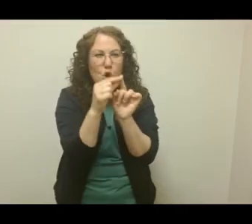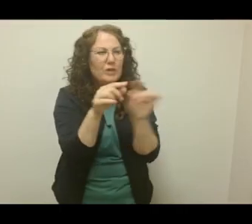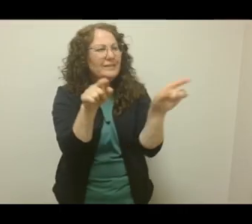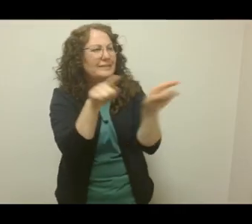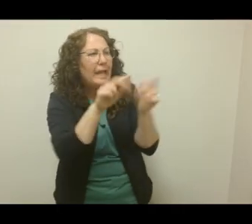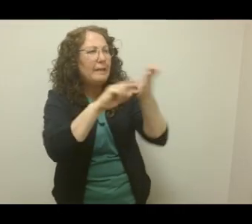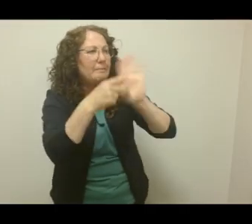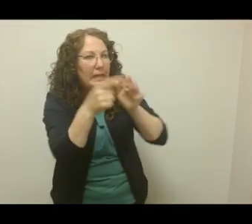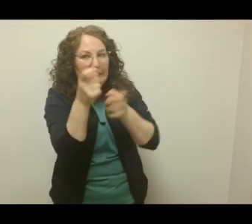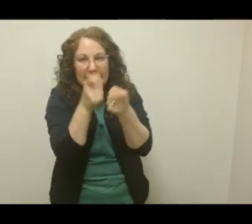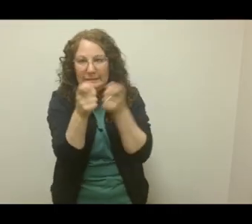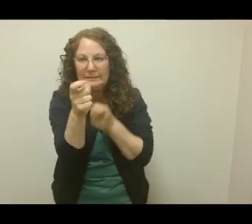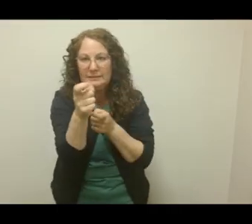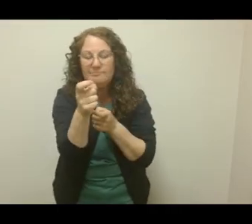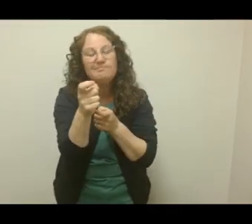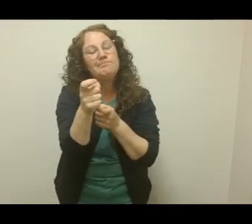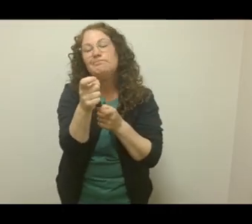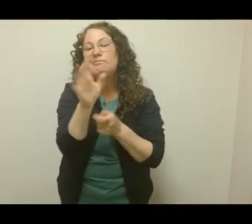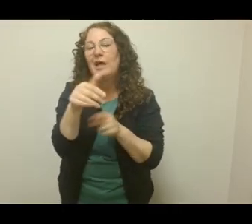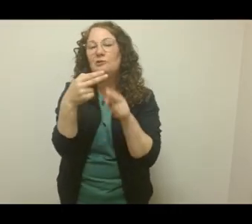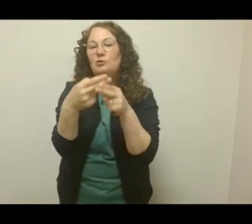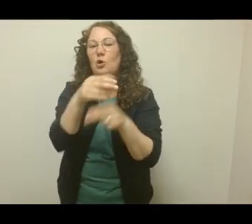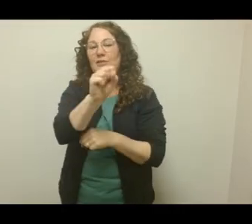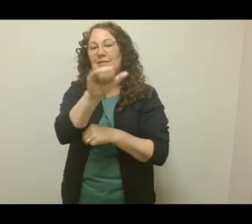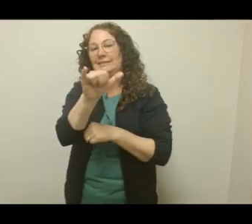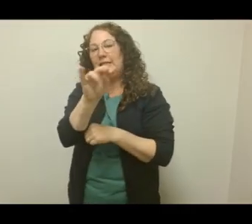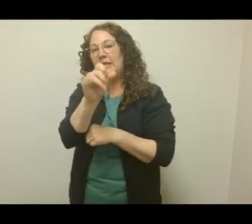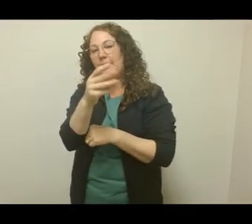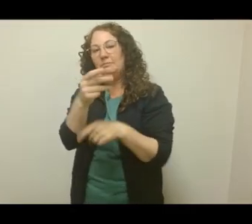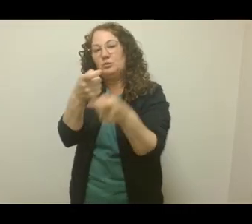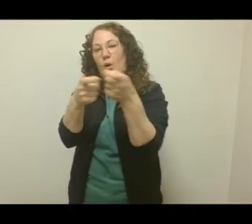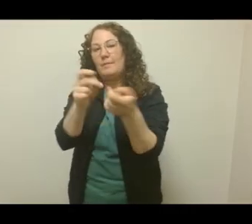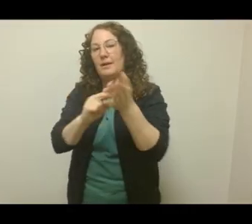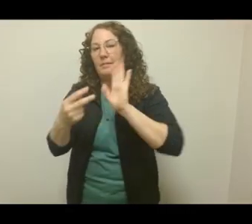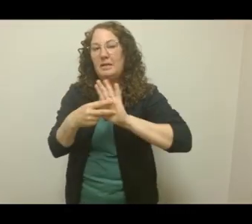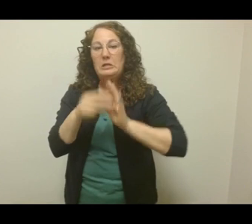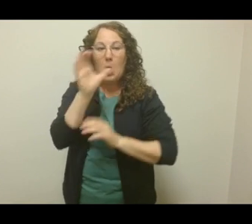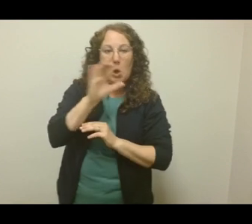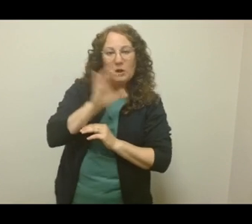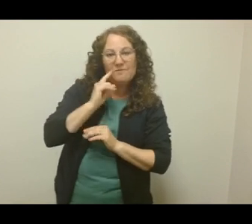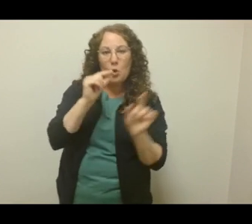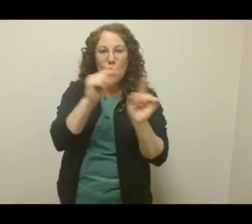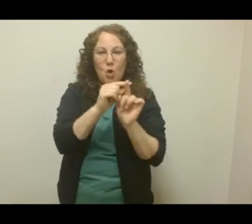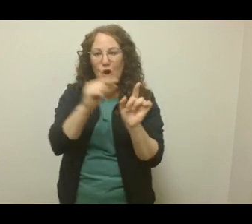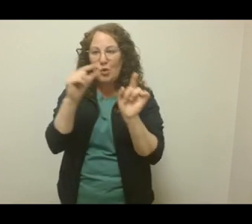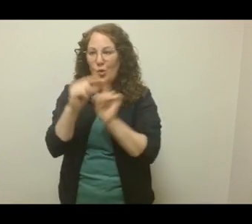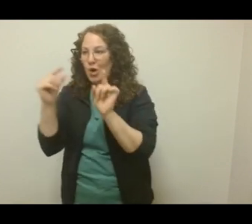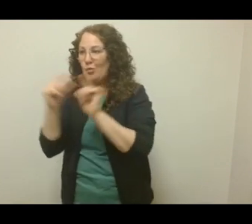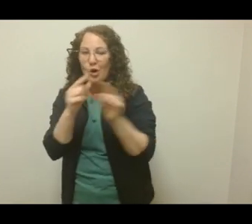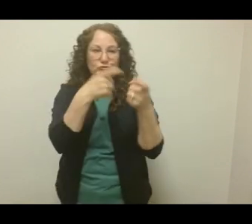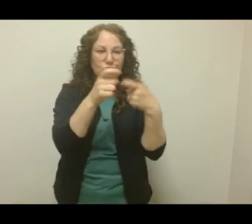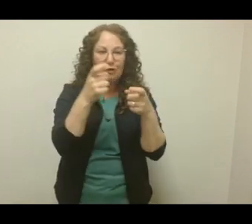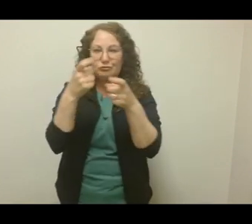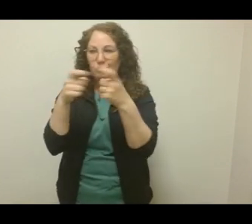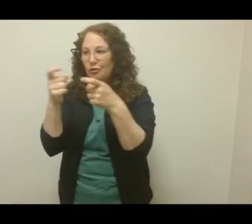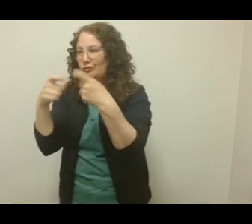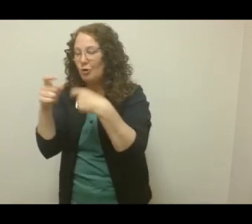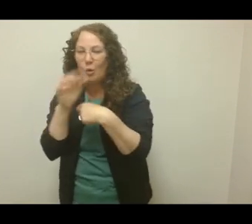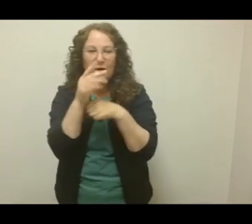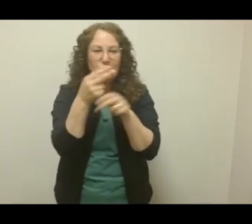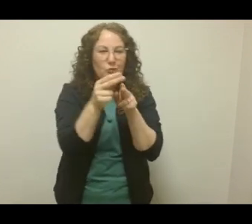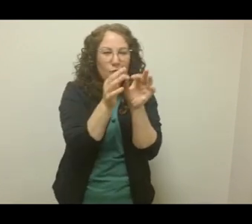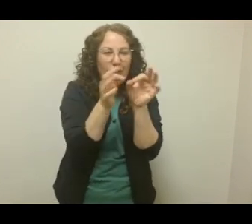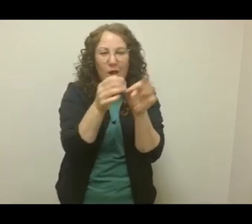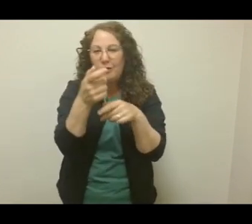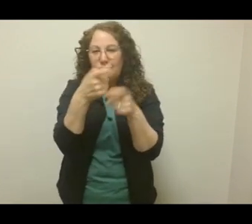source, and this is called synonym swapping, when they just are looking, maybe word by word or little chunk by little chunk and